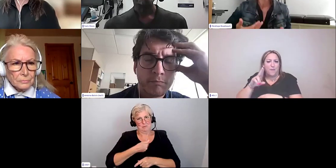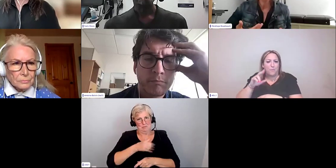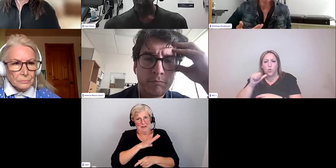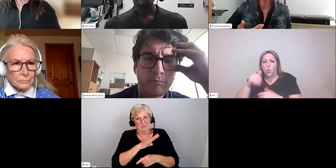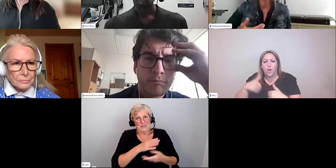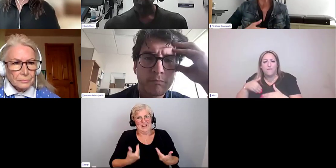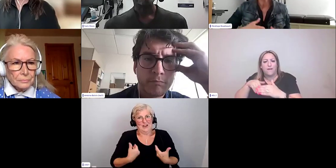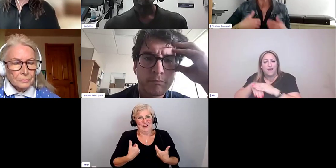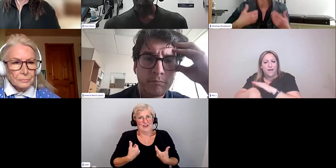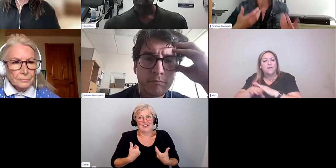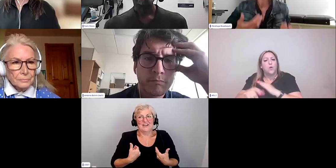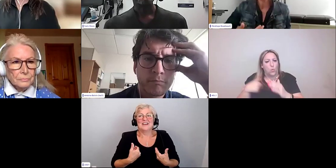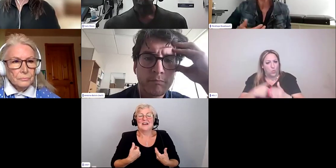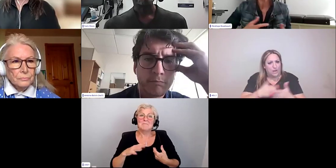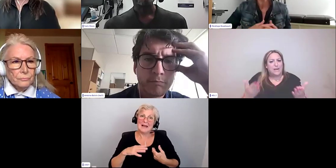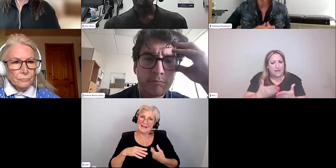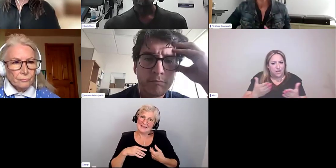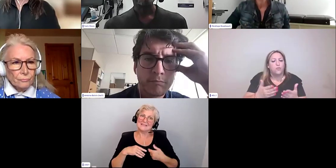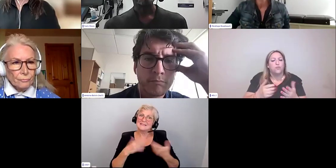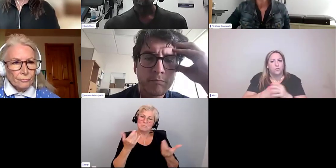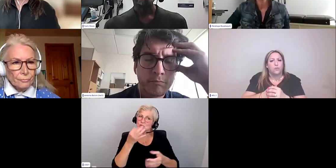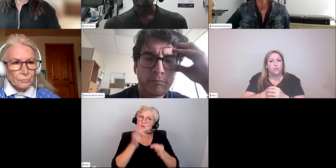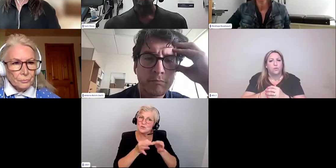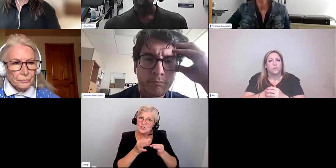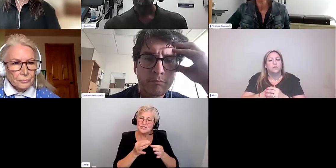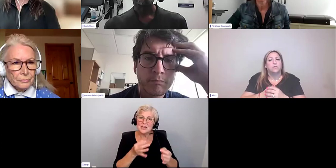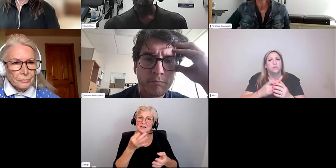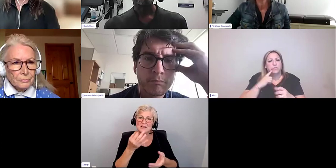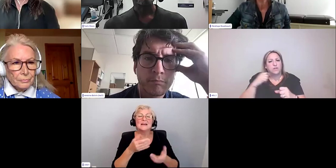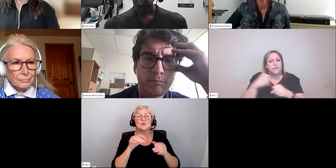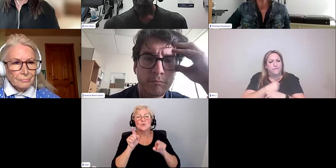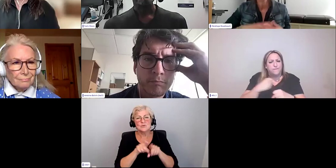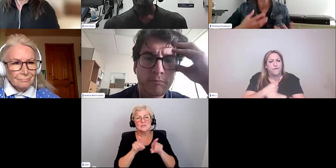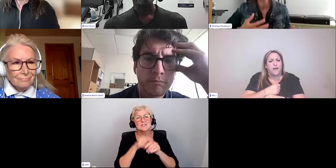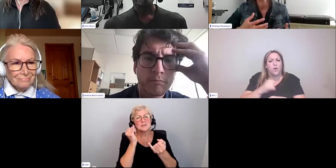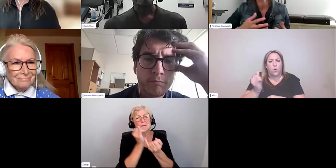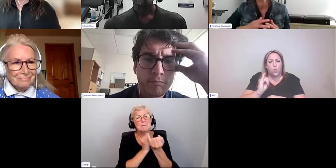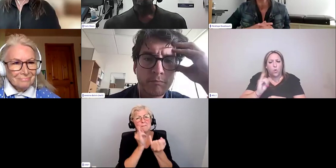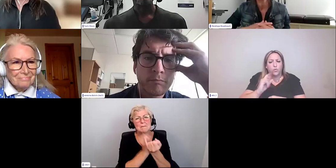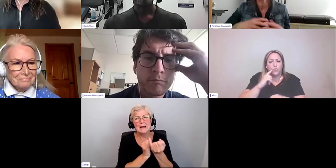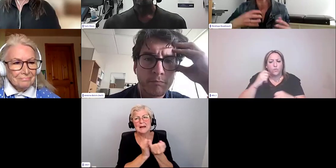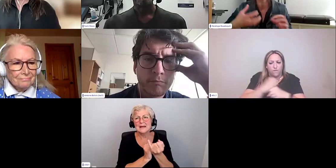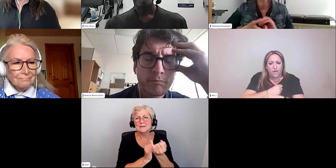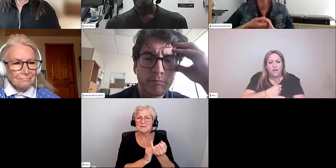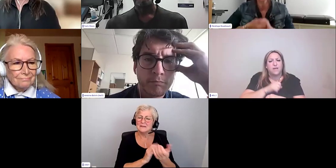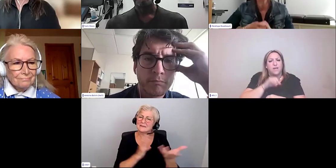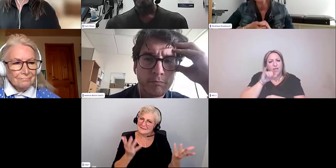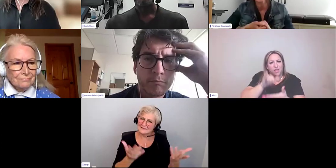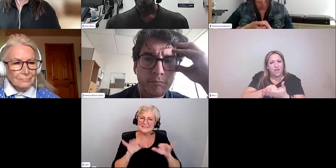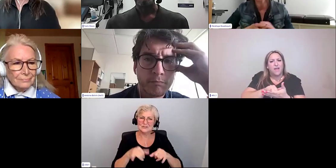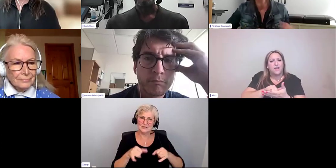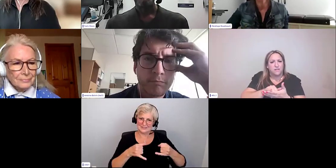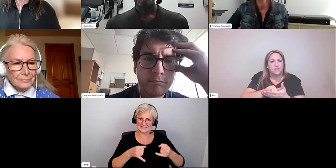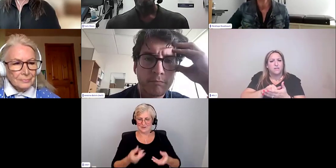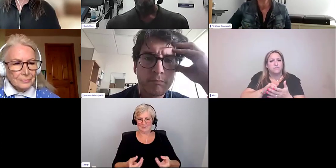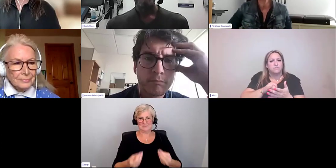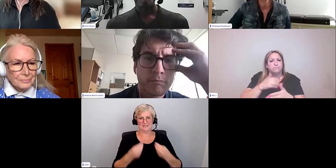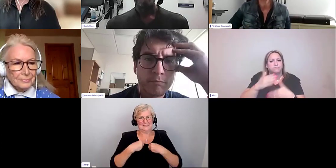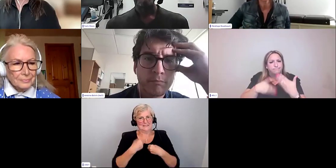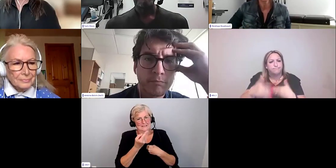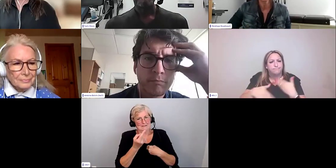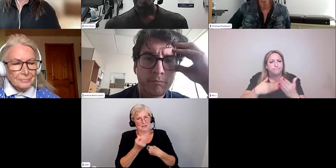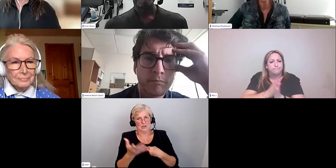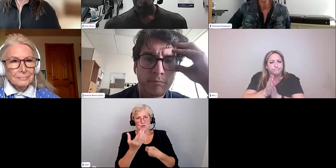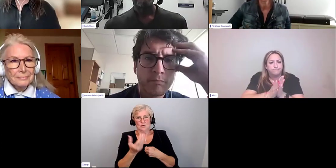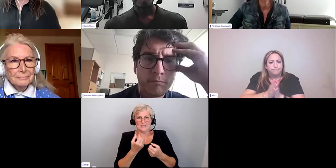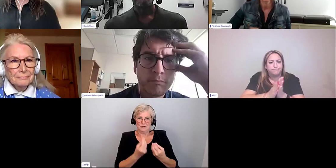exist. There's great injustice. But to fight this is an engine to continue. And it's